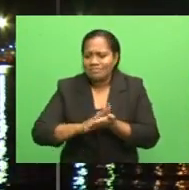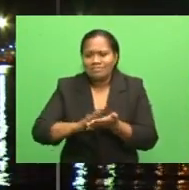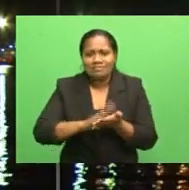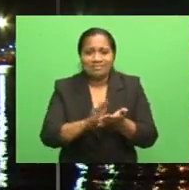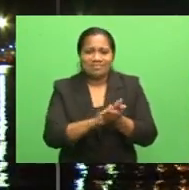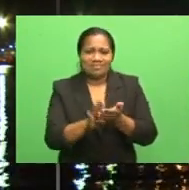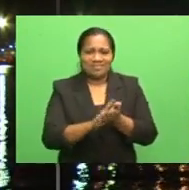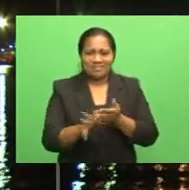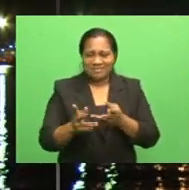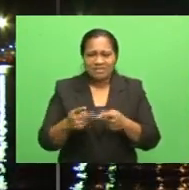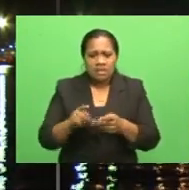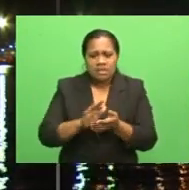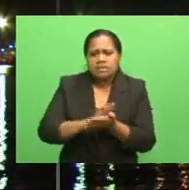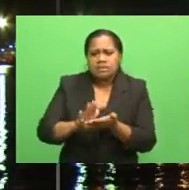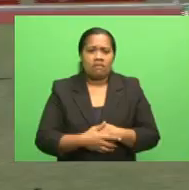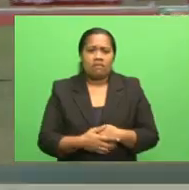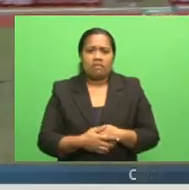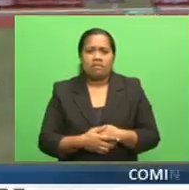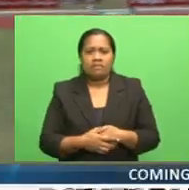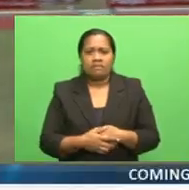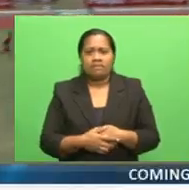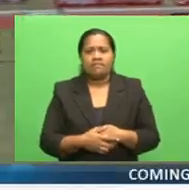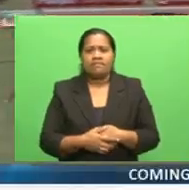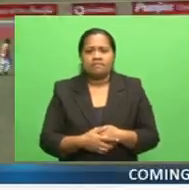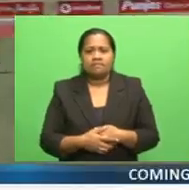operations, saying there's no government help.